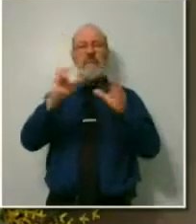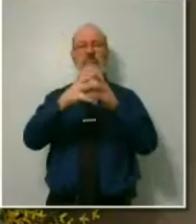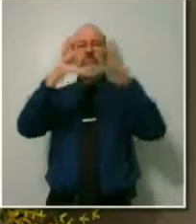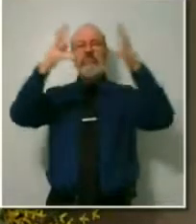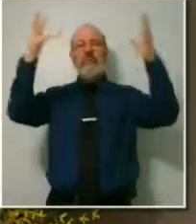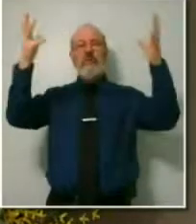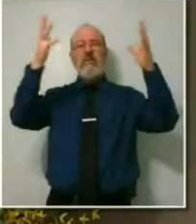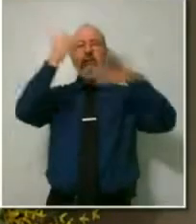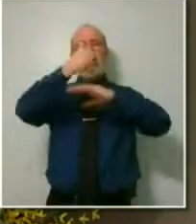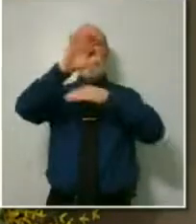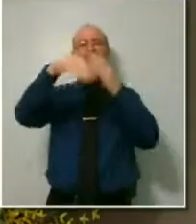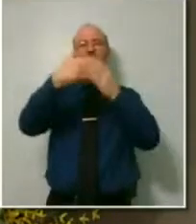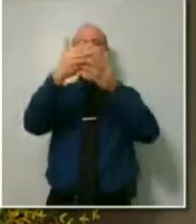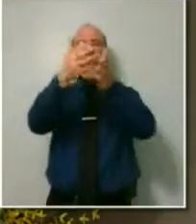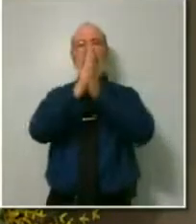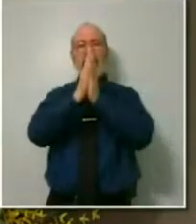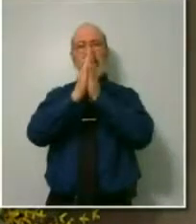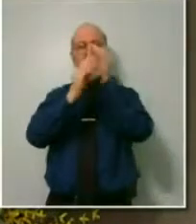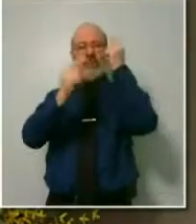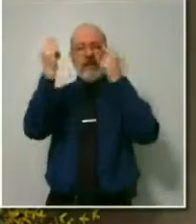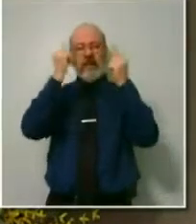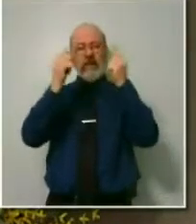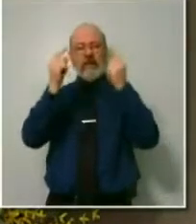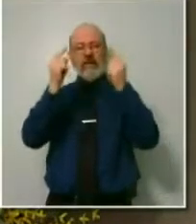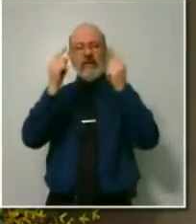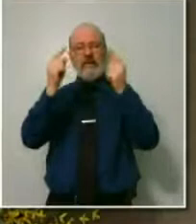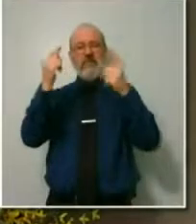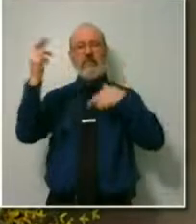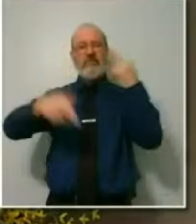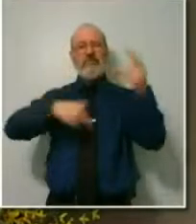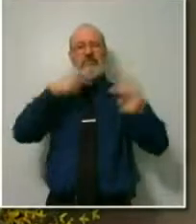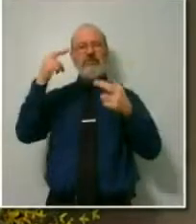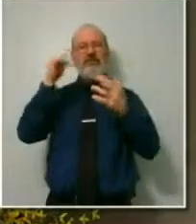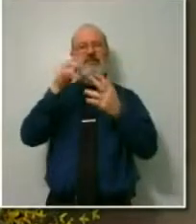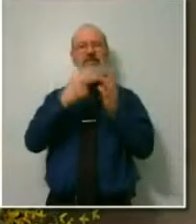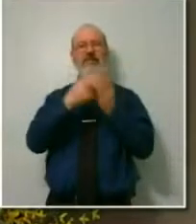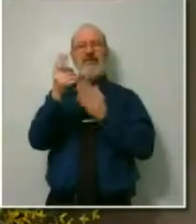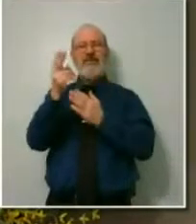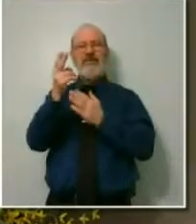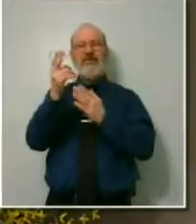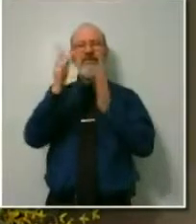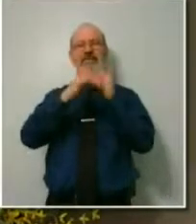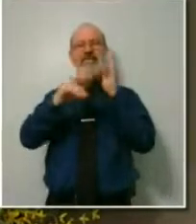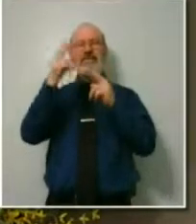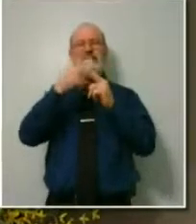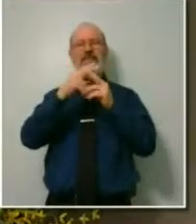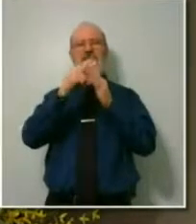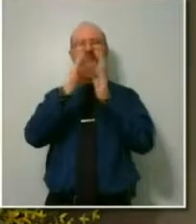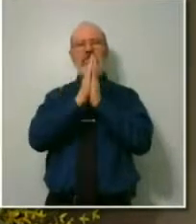would ask or even think. And we rejoice in that truth. In Jesus' name I pray.